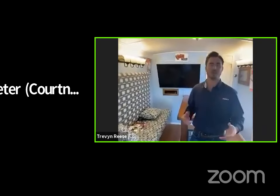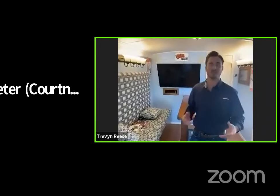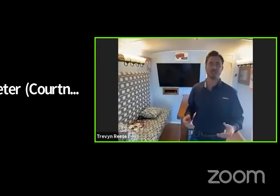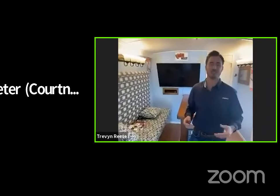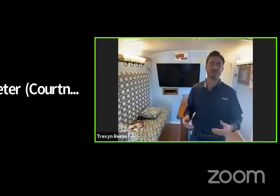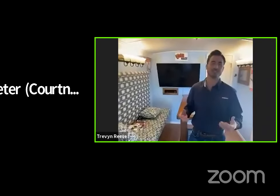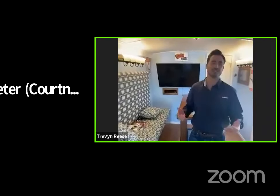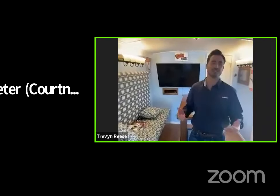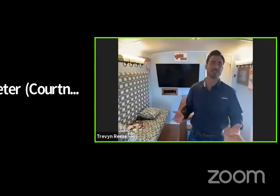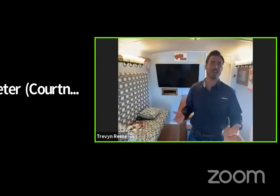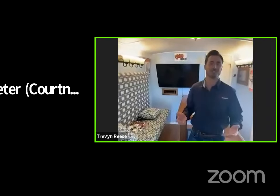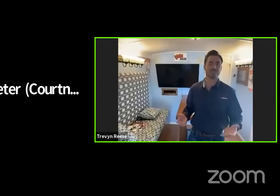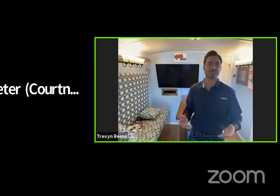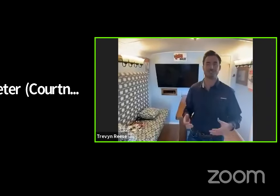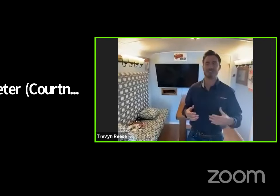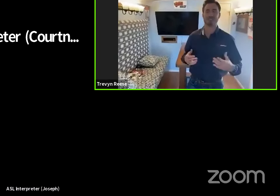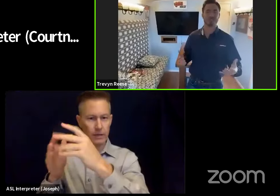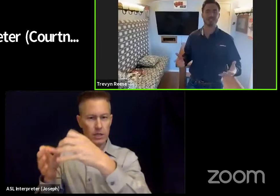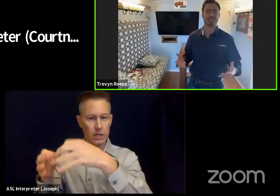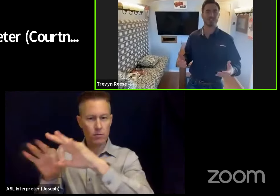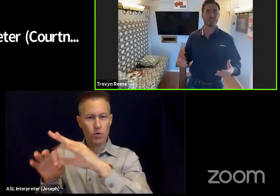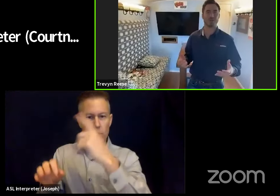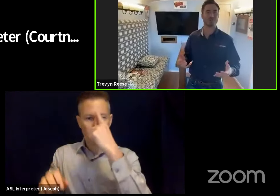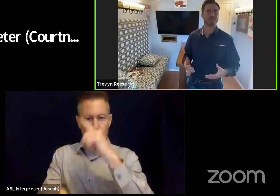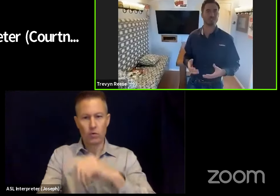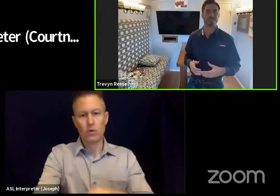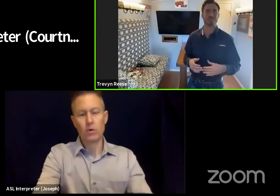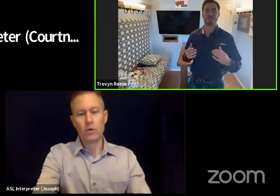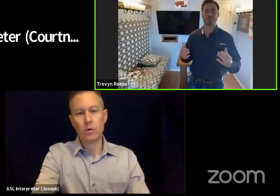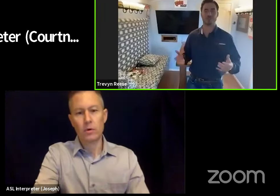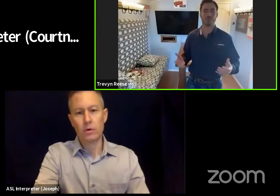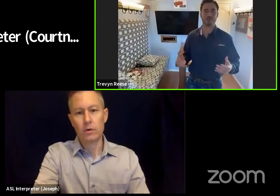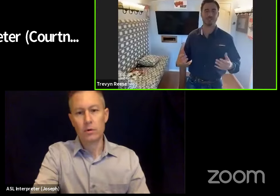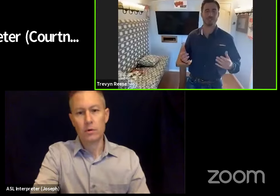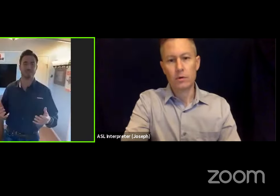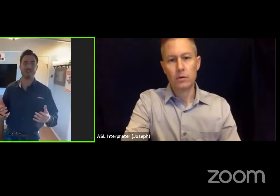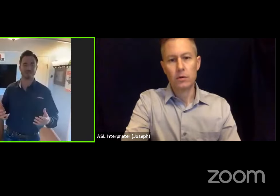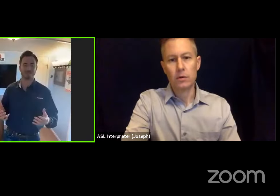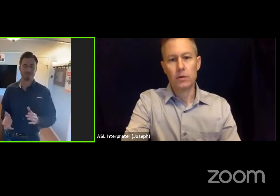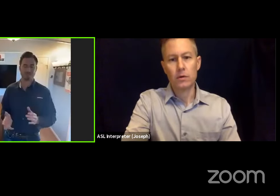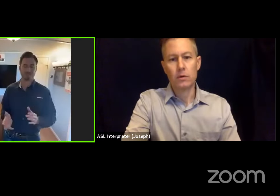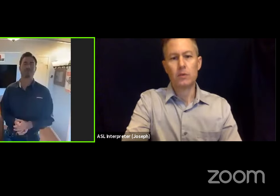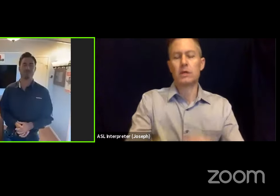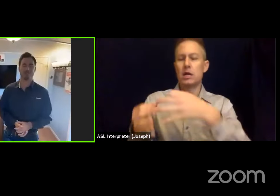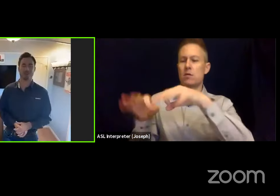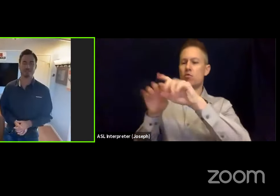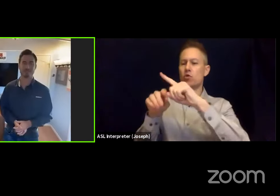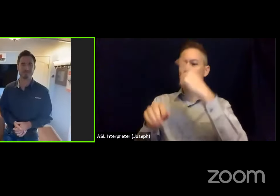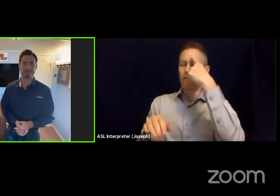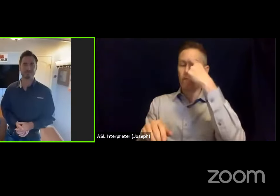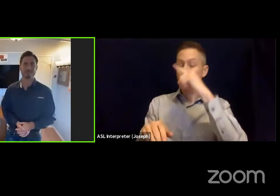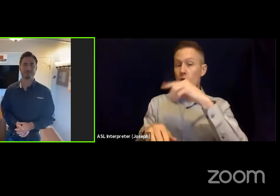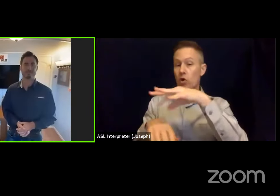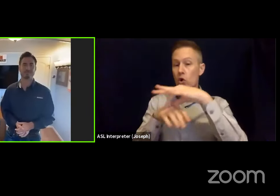only earthquake safety, but it's also child safety. Children like to climb on furniture, so it's really important to secure that. So thank you, Mark.